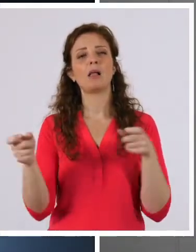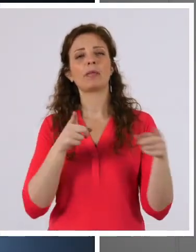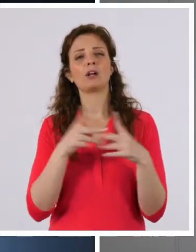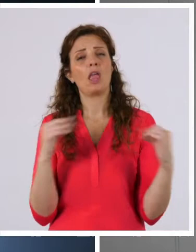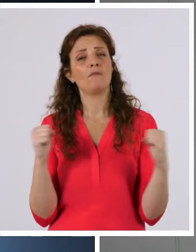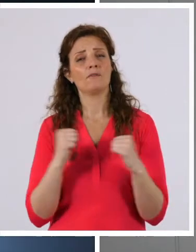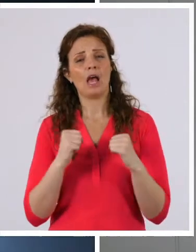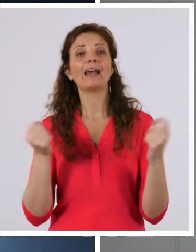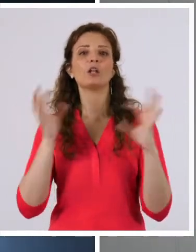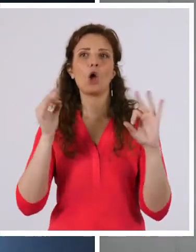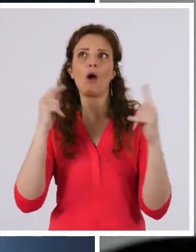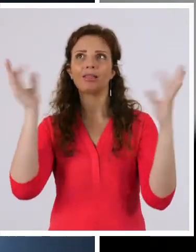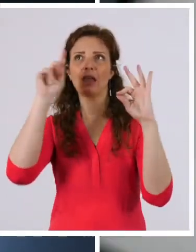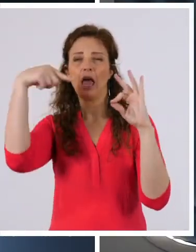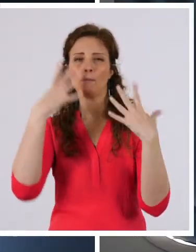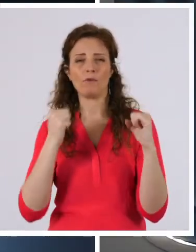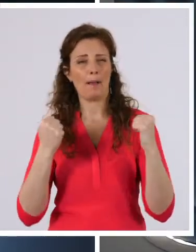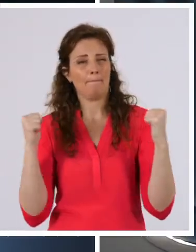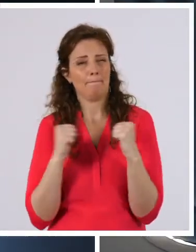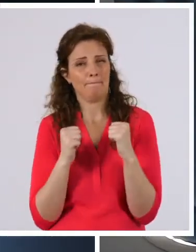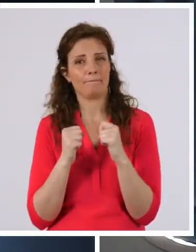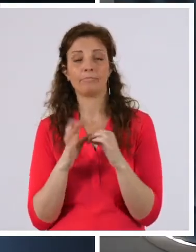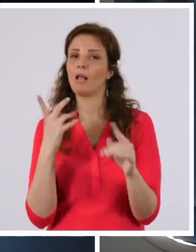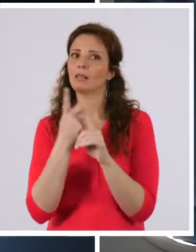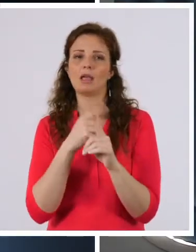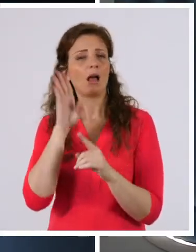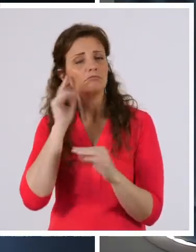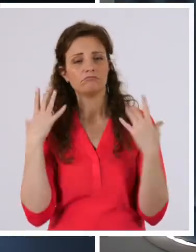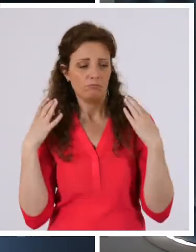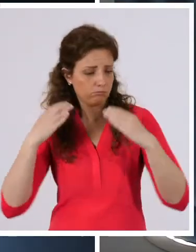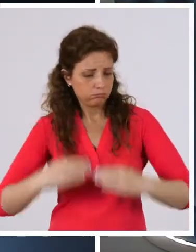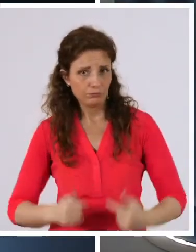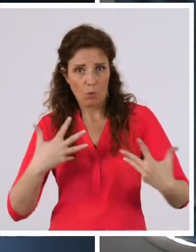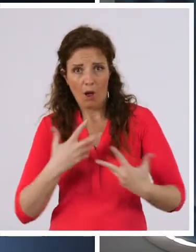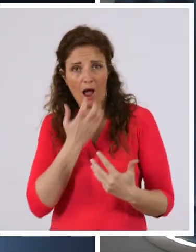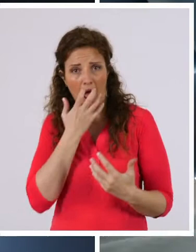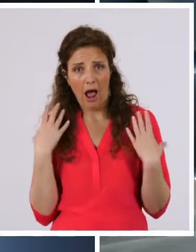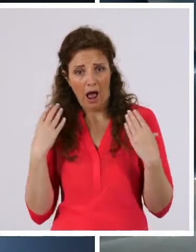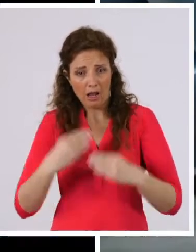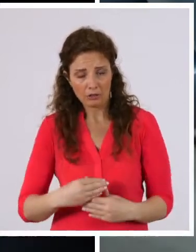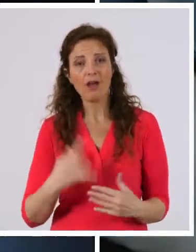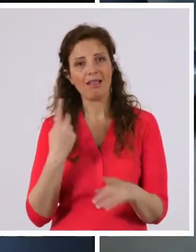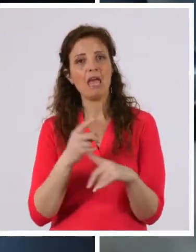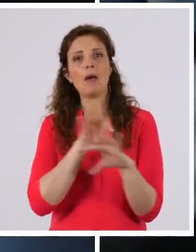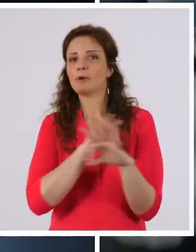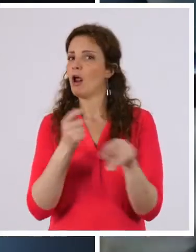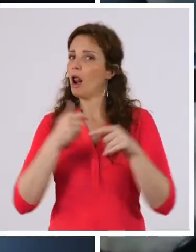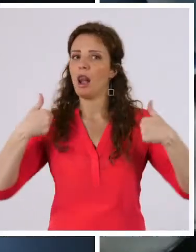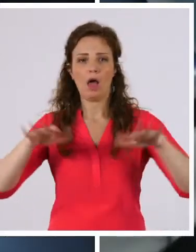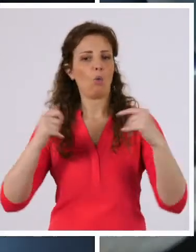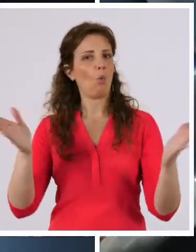In winter or in cold weather, wear warm clothes, leave your luggage on board, taking only the necessary